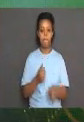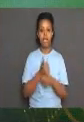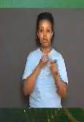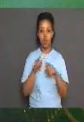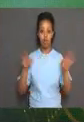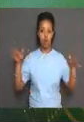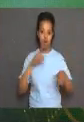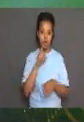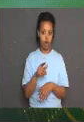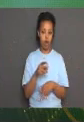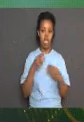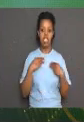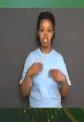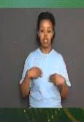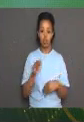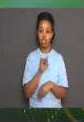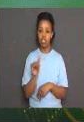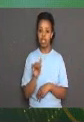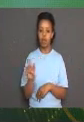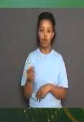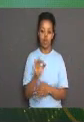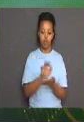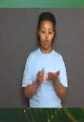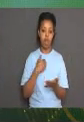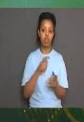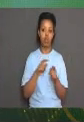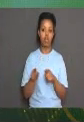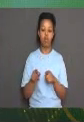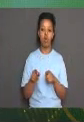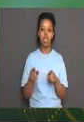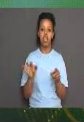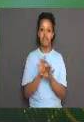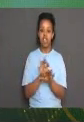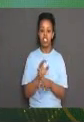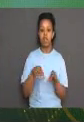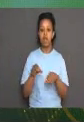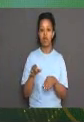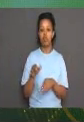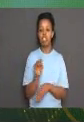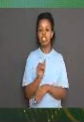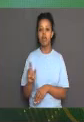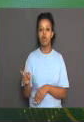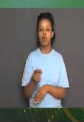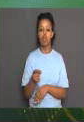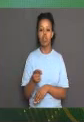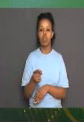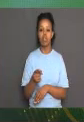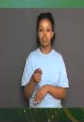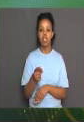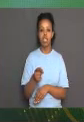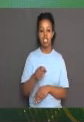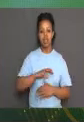Structures that share a similar form and function also share a similar embryo